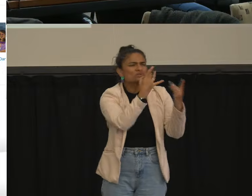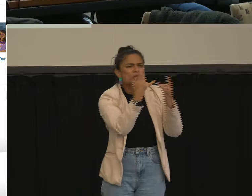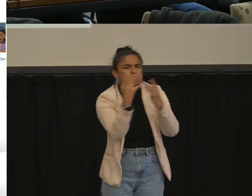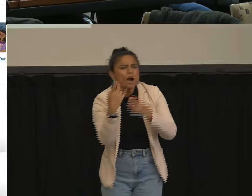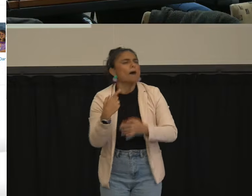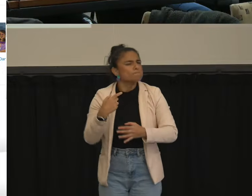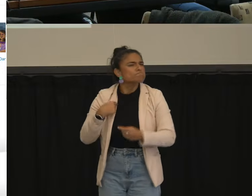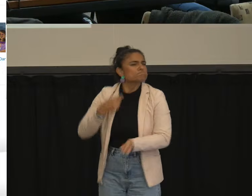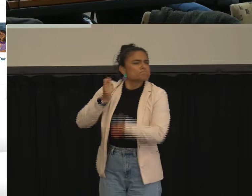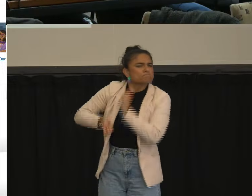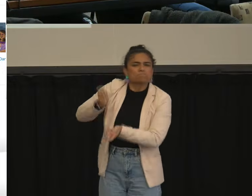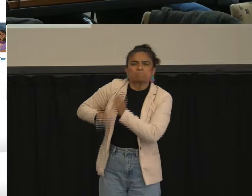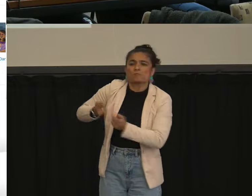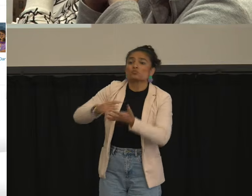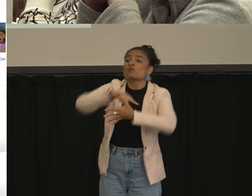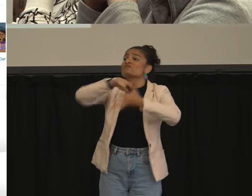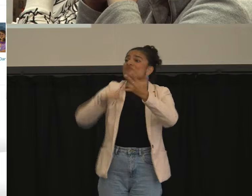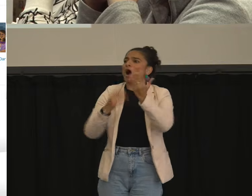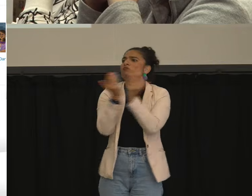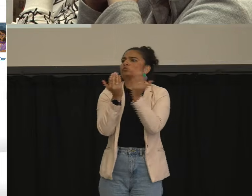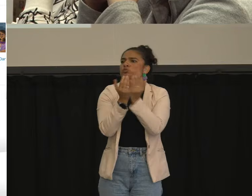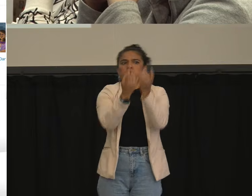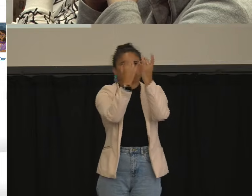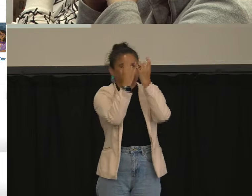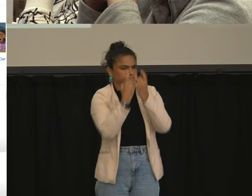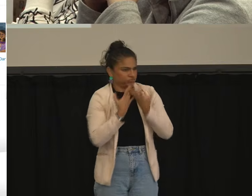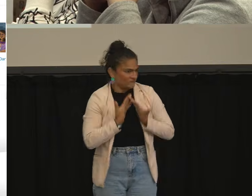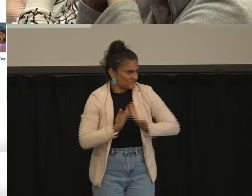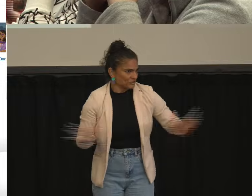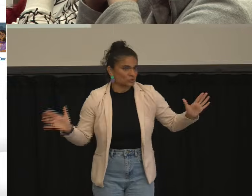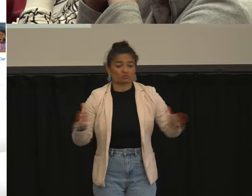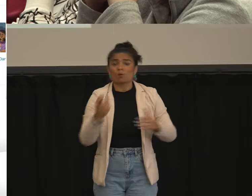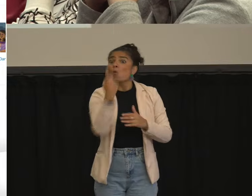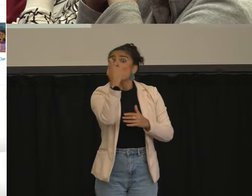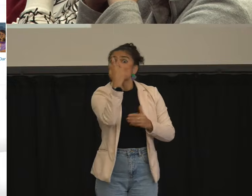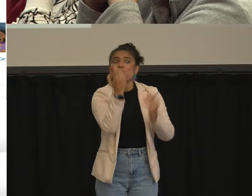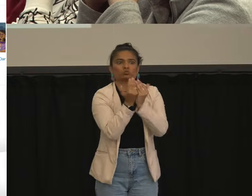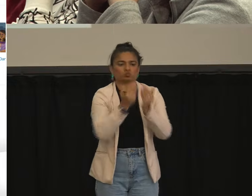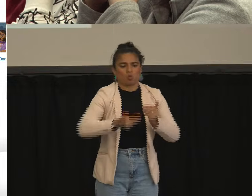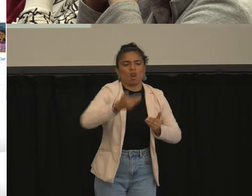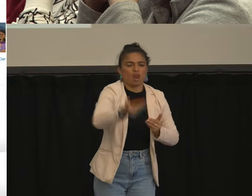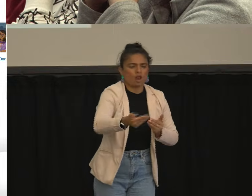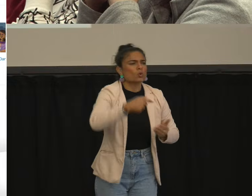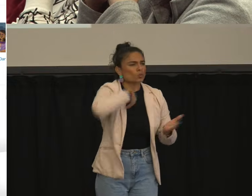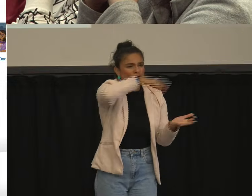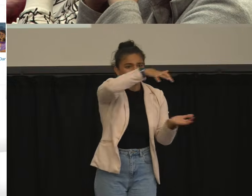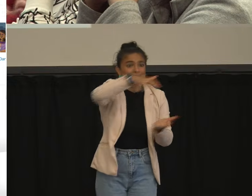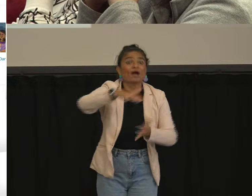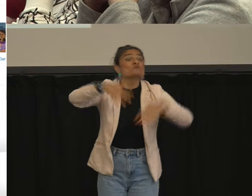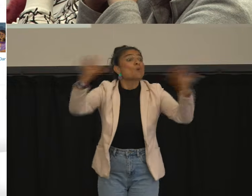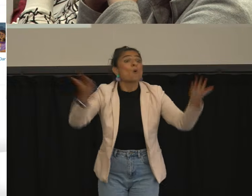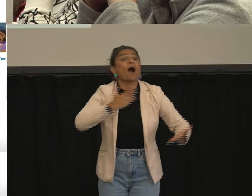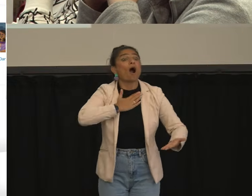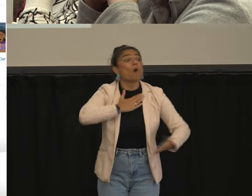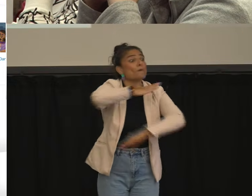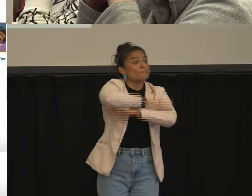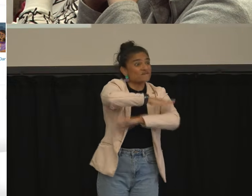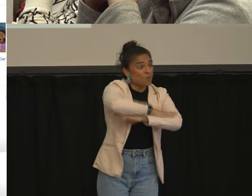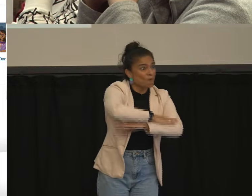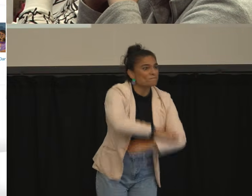but some that so we gathered a lot of feedback from the schools. We still need to go to one more